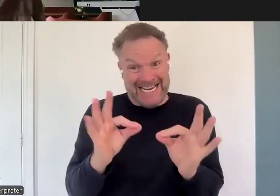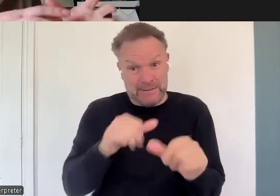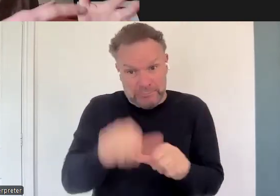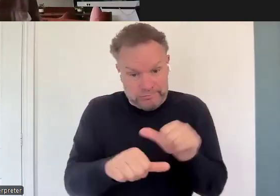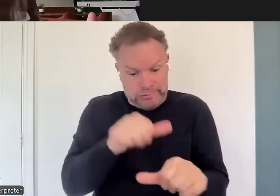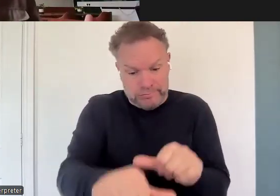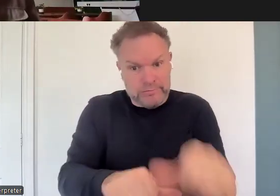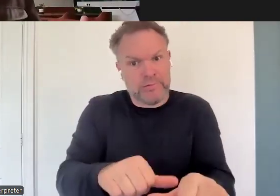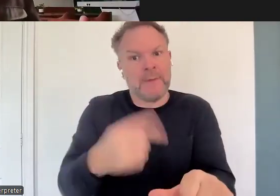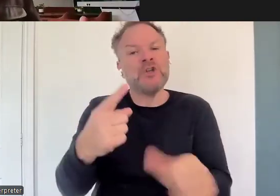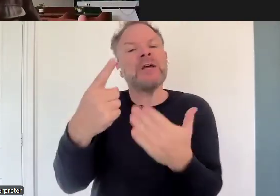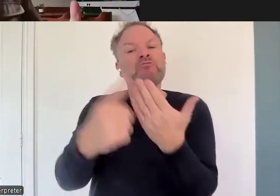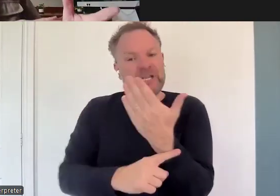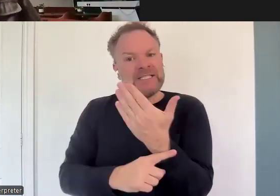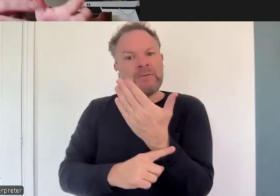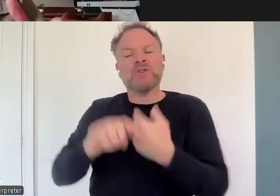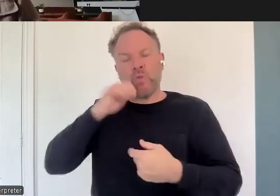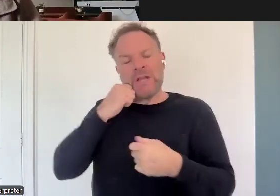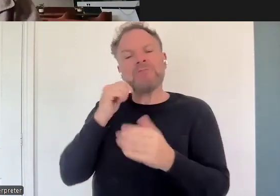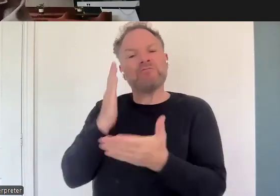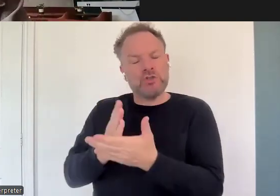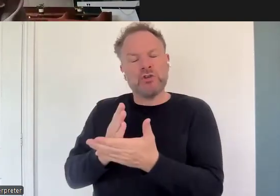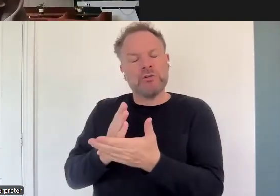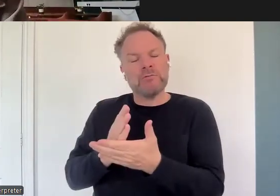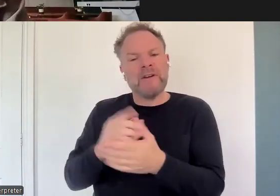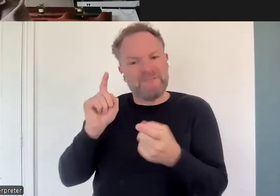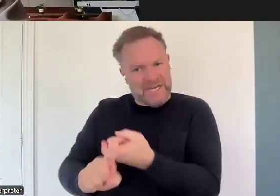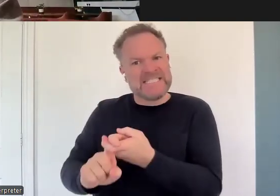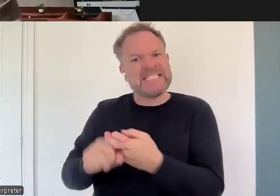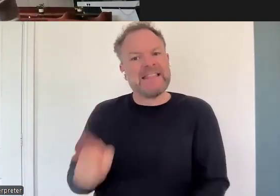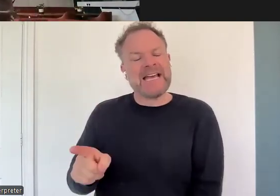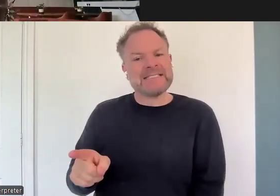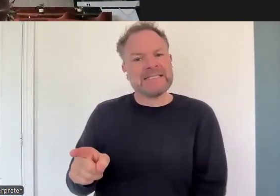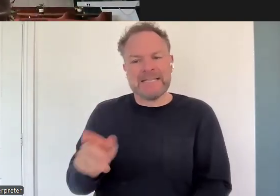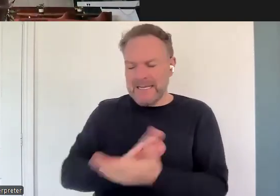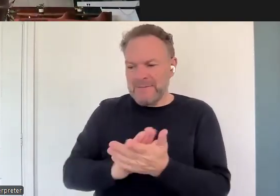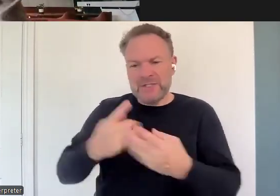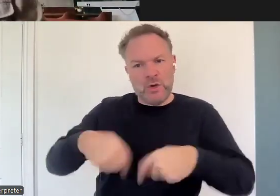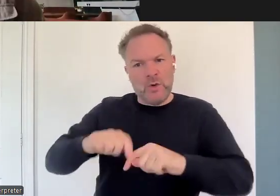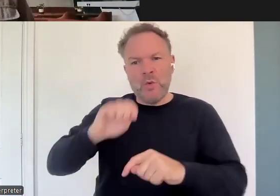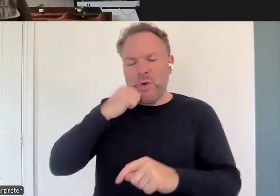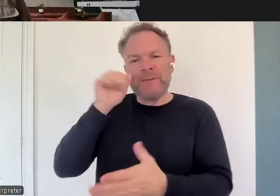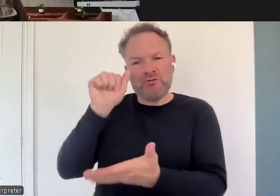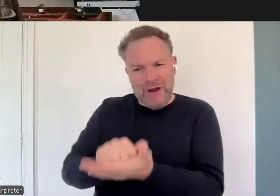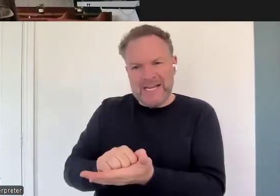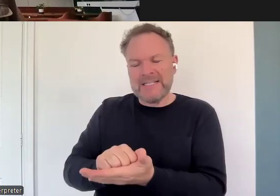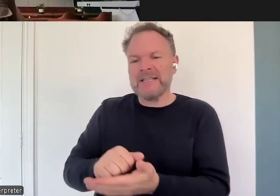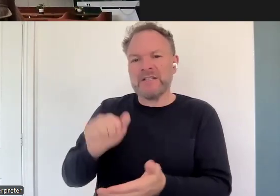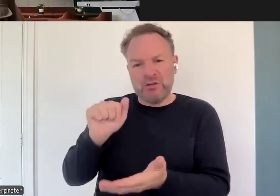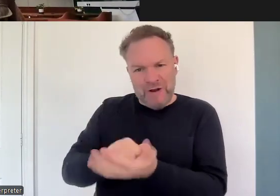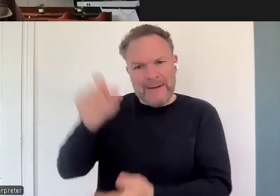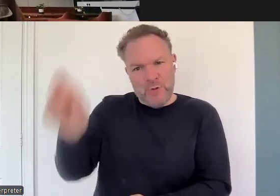lock in those principles at day one, and that will ensure whatever we're doing is right for the right people at the right moment.